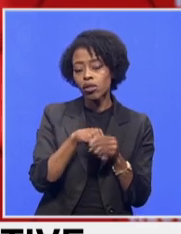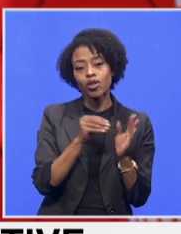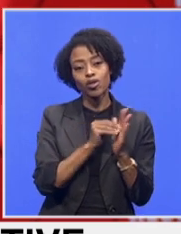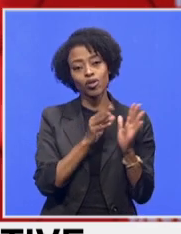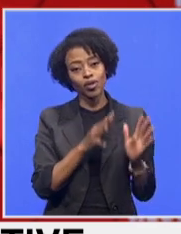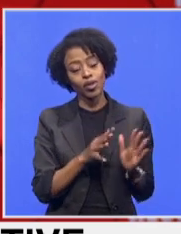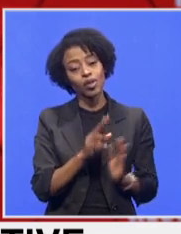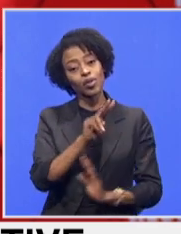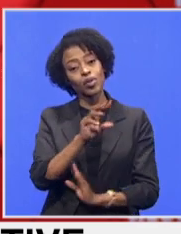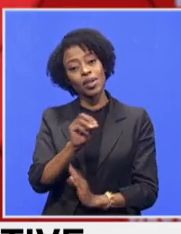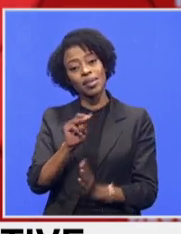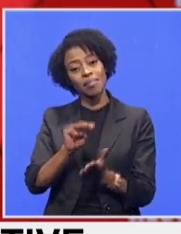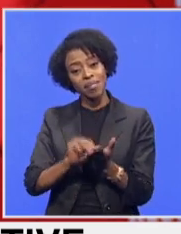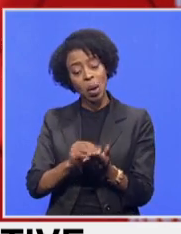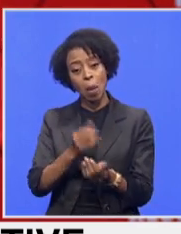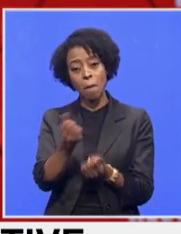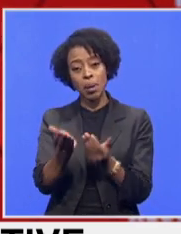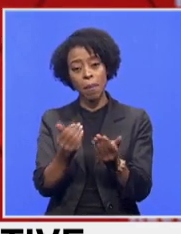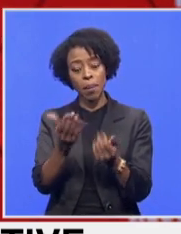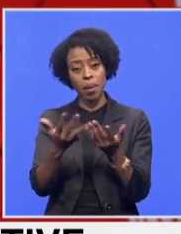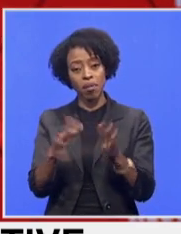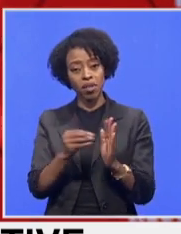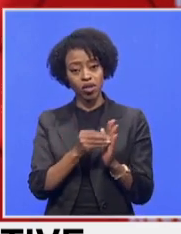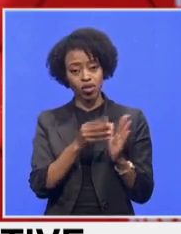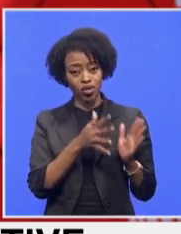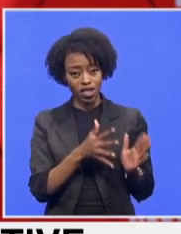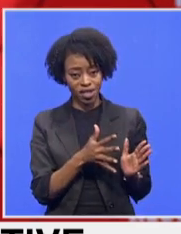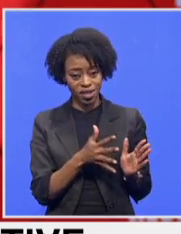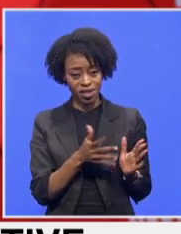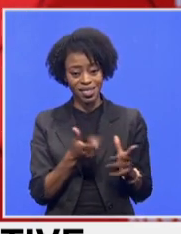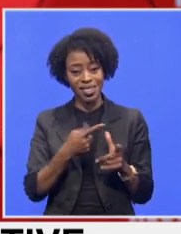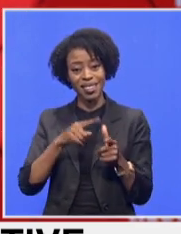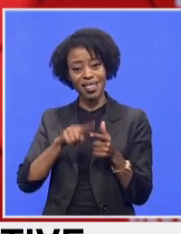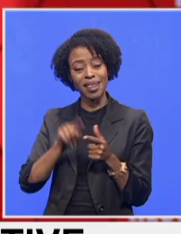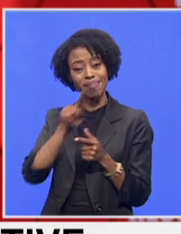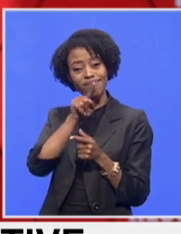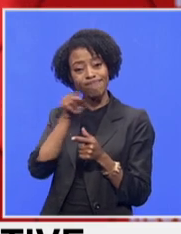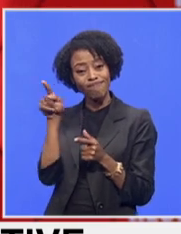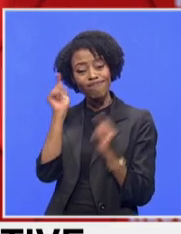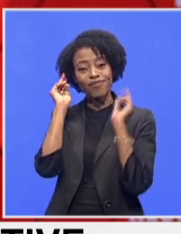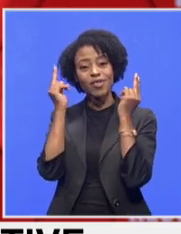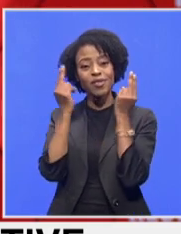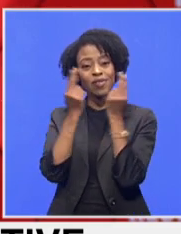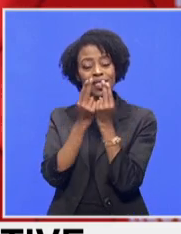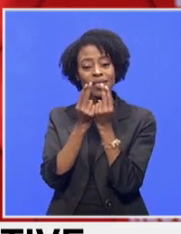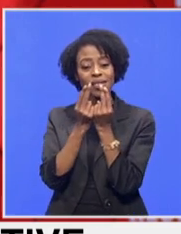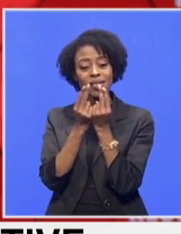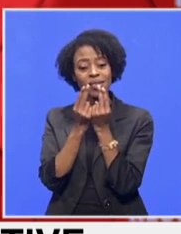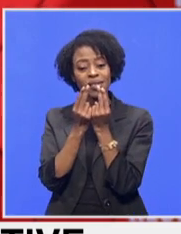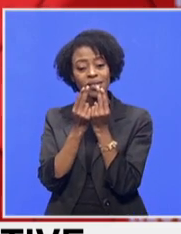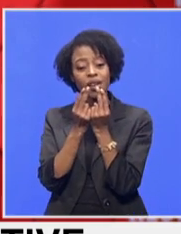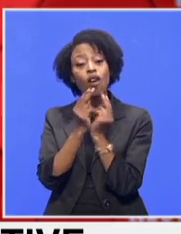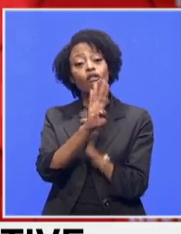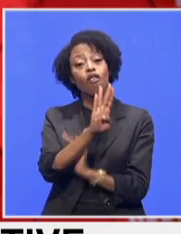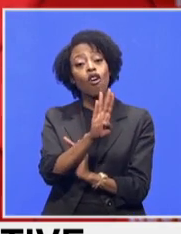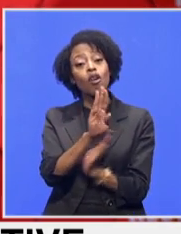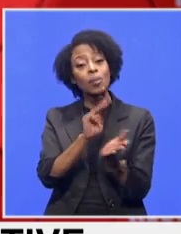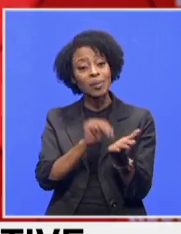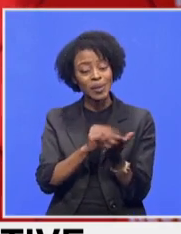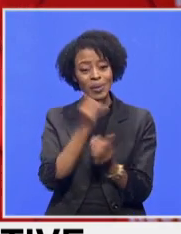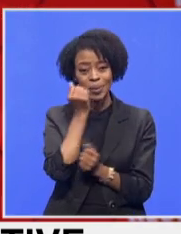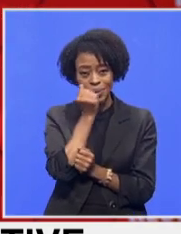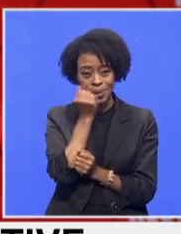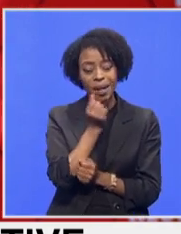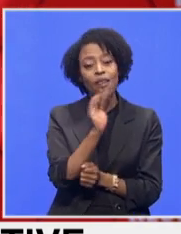20 million applications, and yet, I'm sorry, 4 million, sorry,